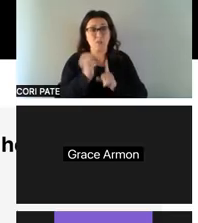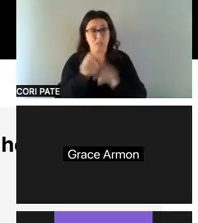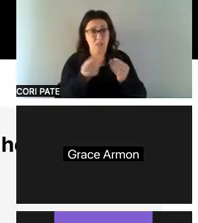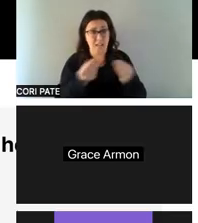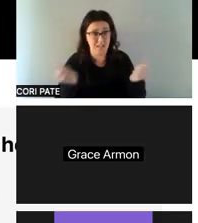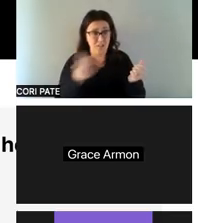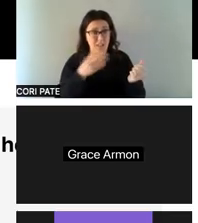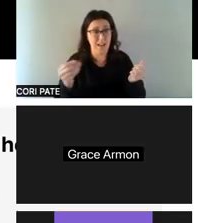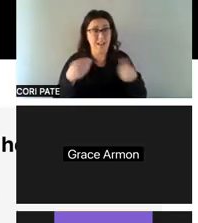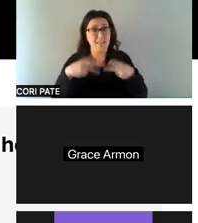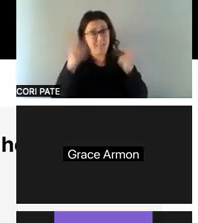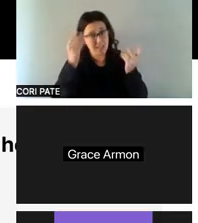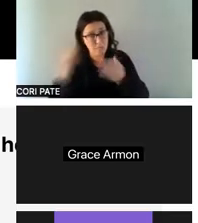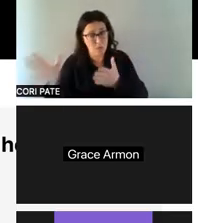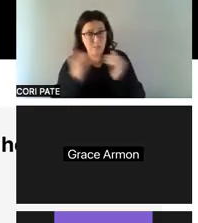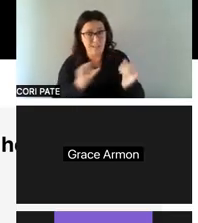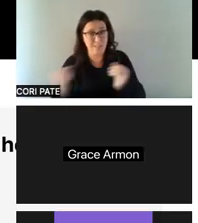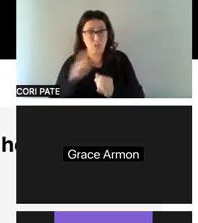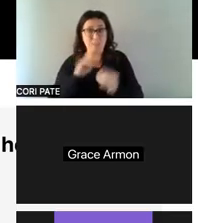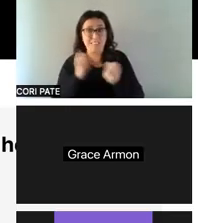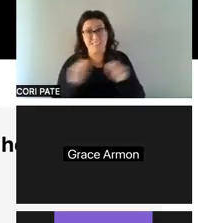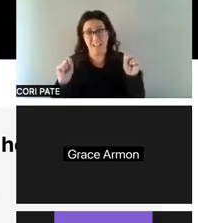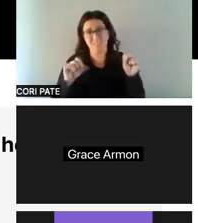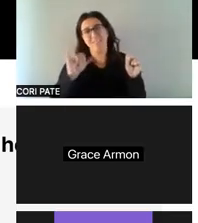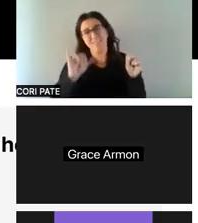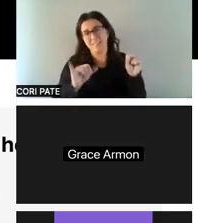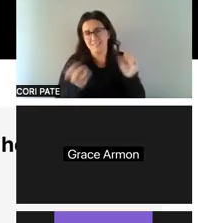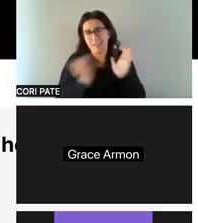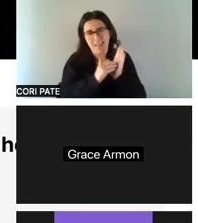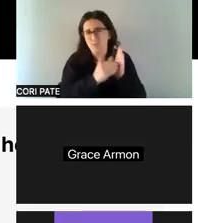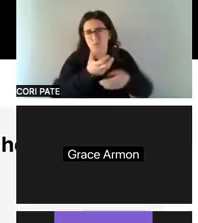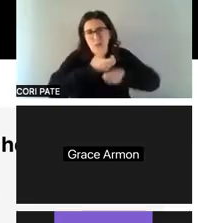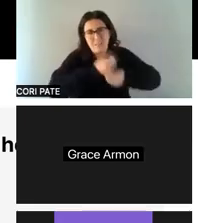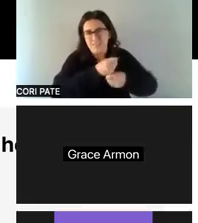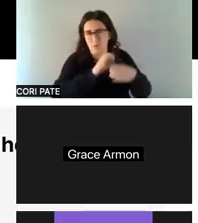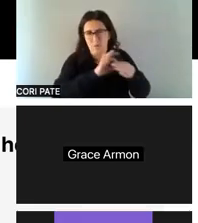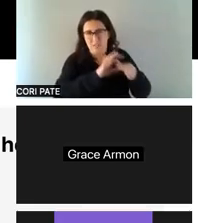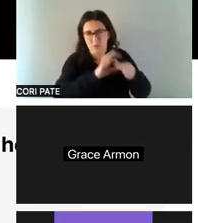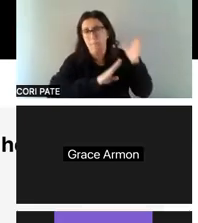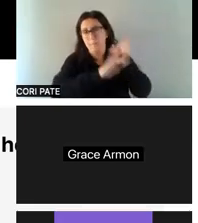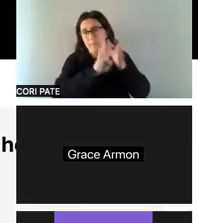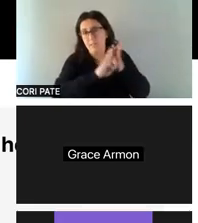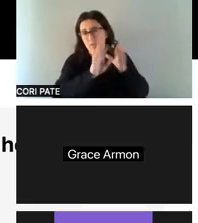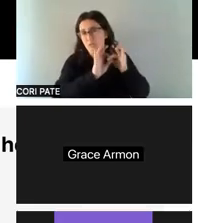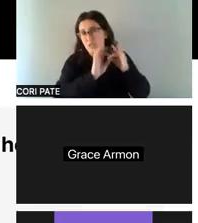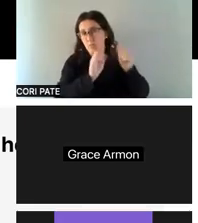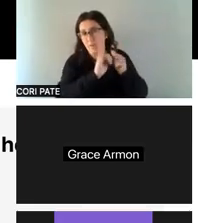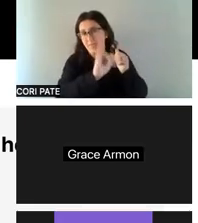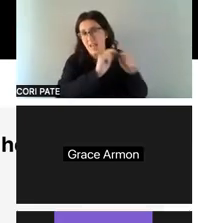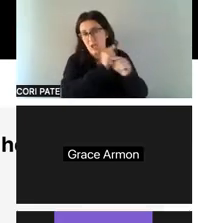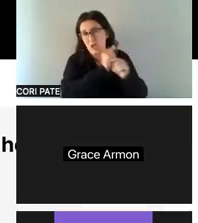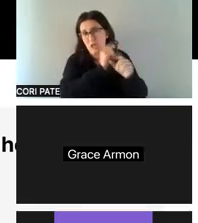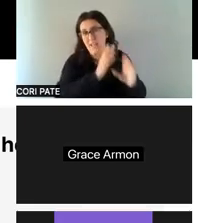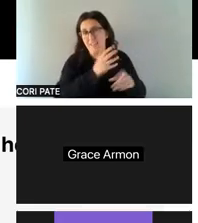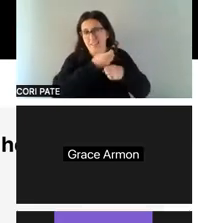So another one that's tapping into that trusting relationship, right? Building a relationship with the guardian so they trust your decision making and